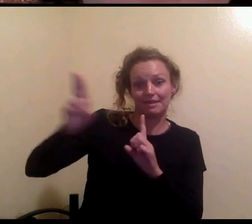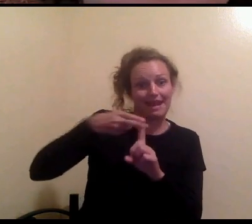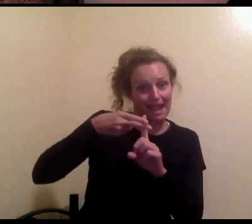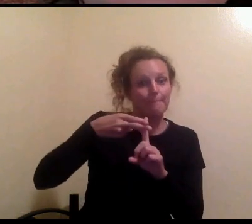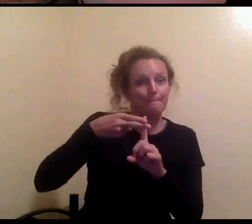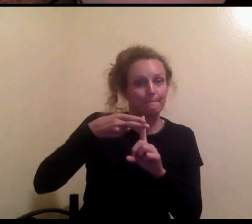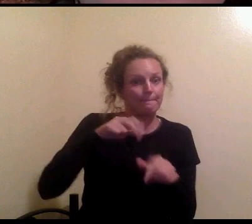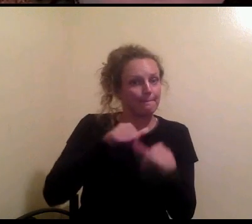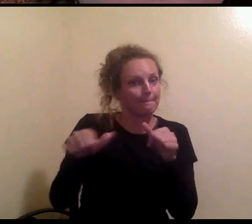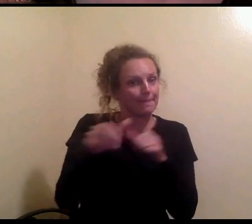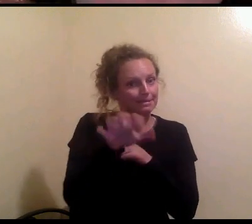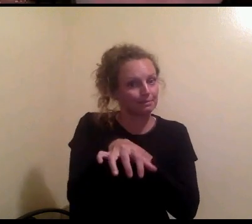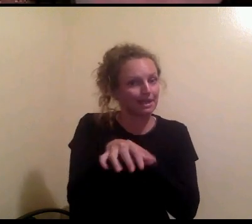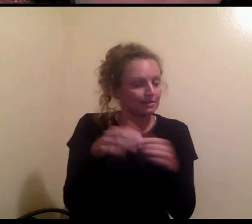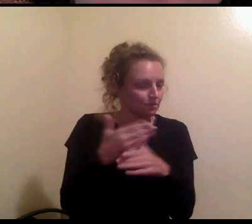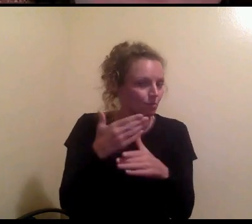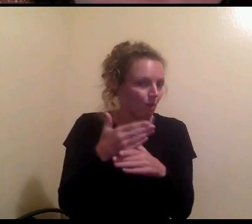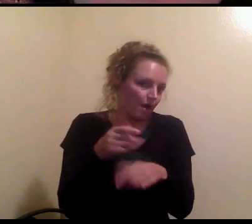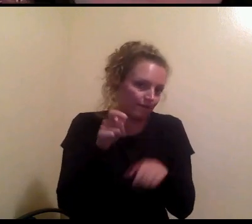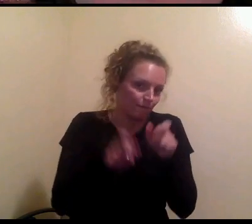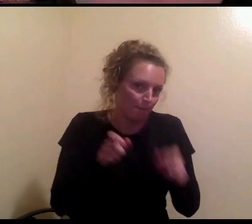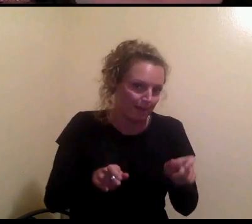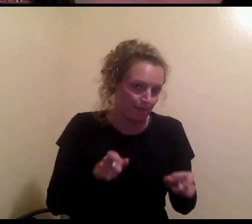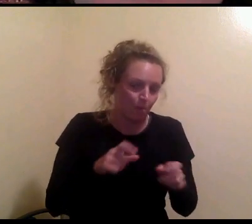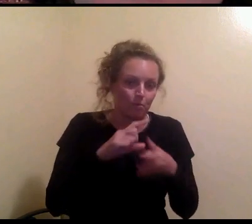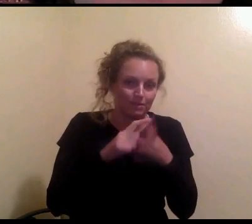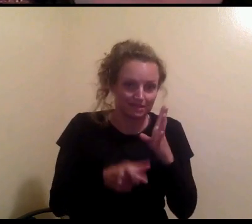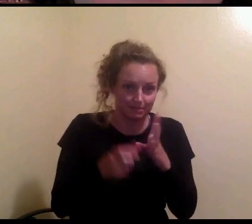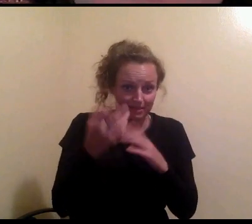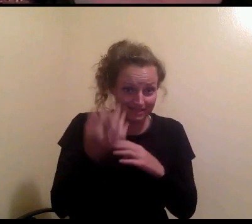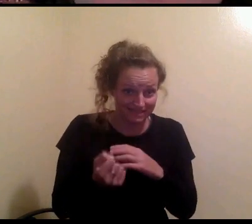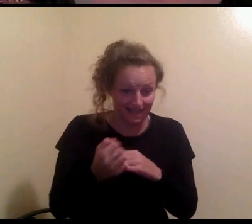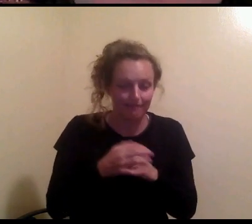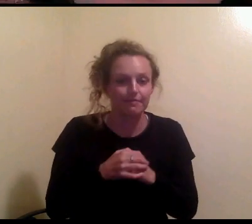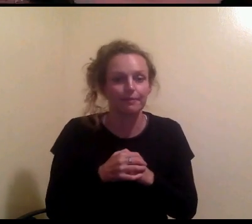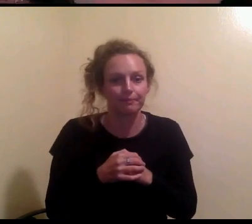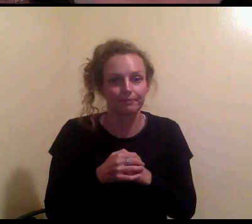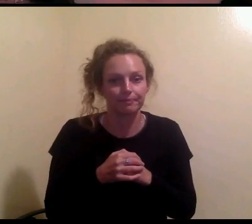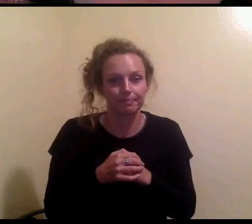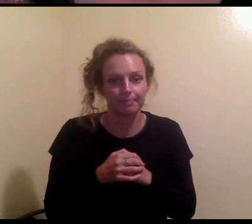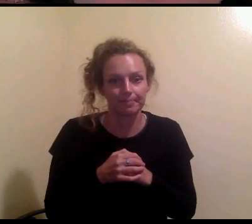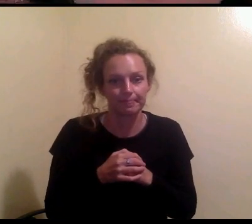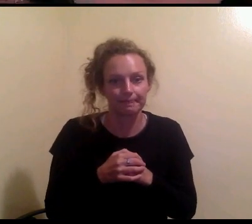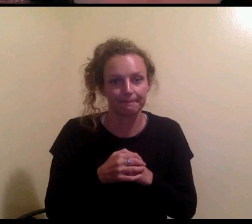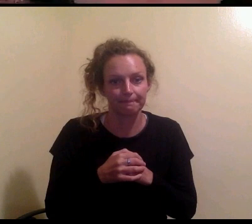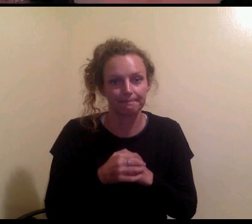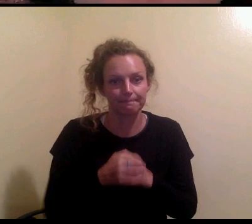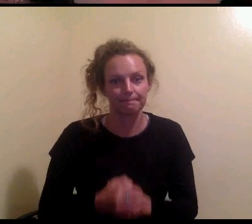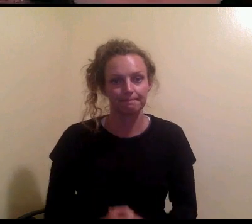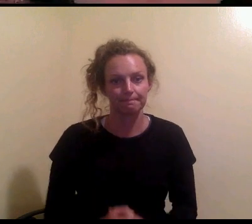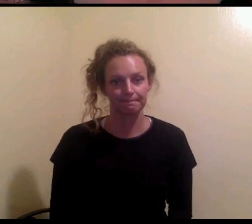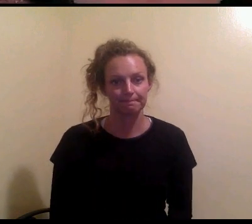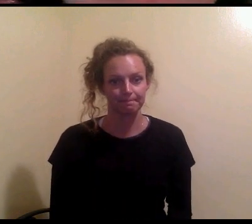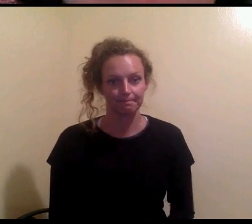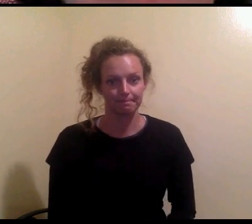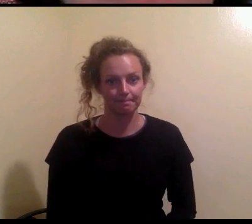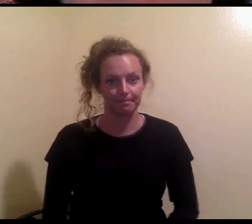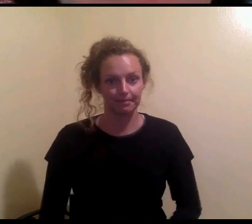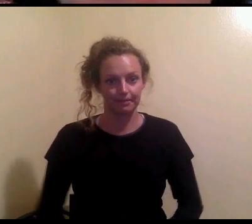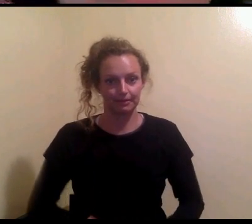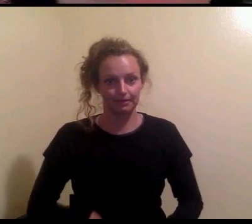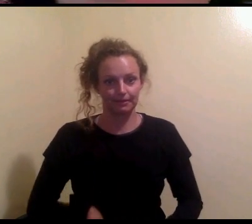amazingly accessible, but the moment a person who has a disability reaches the aircraft gate, it breaks because their